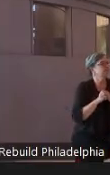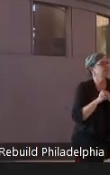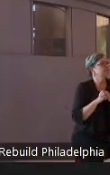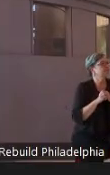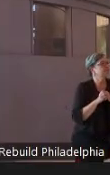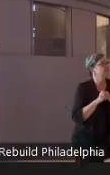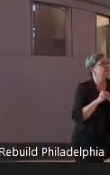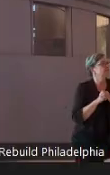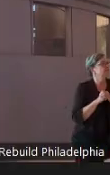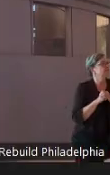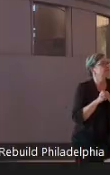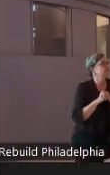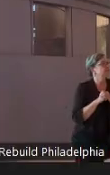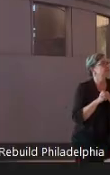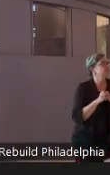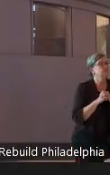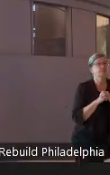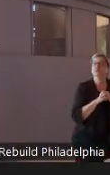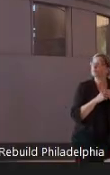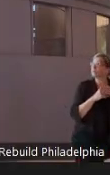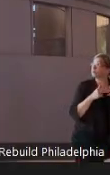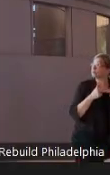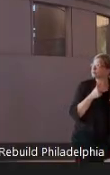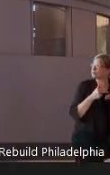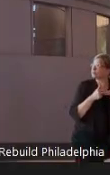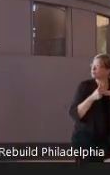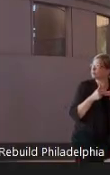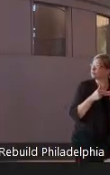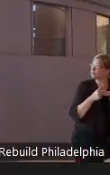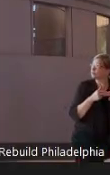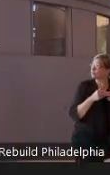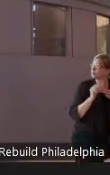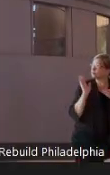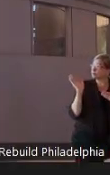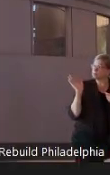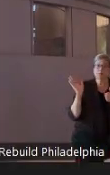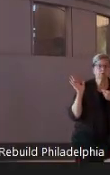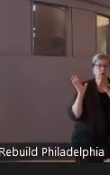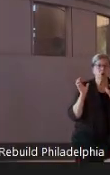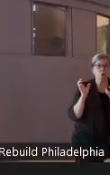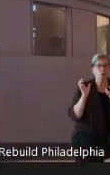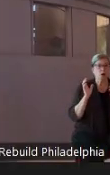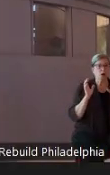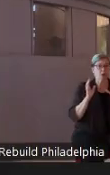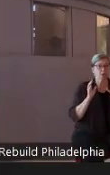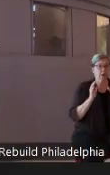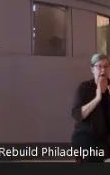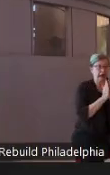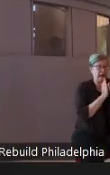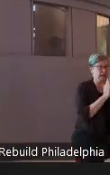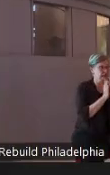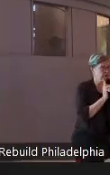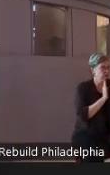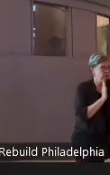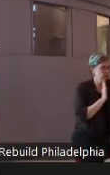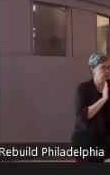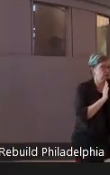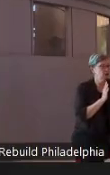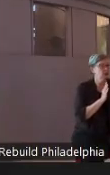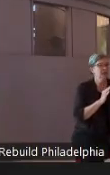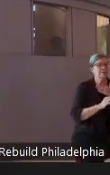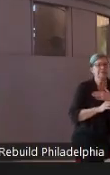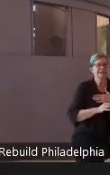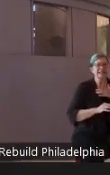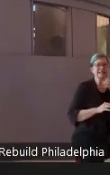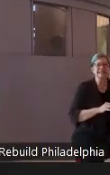to, next slide. I do want to ask, number one, that you keep